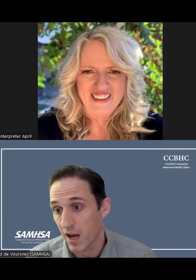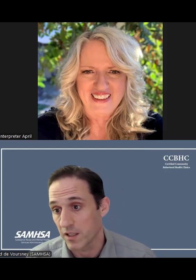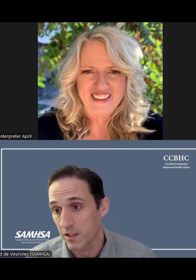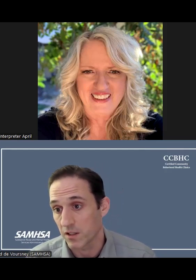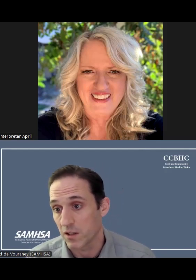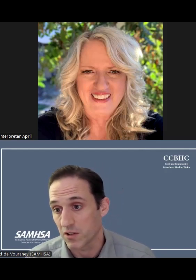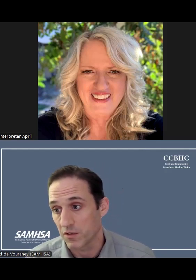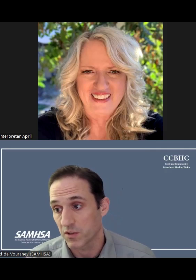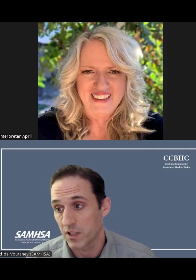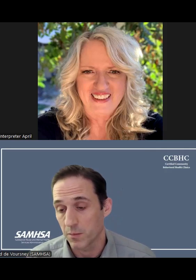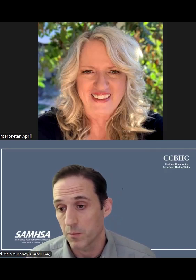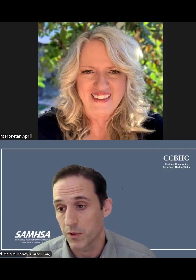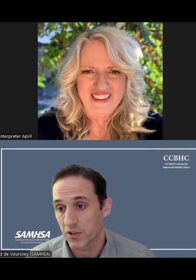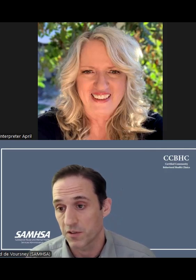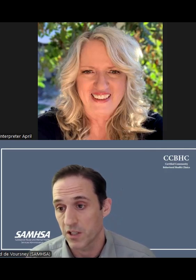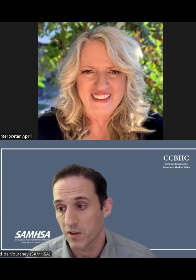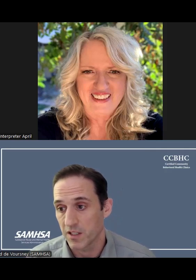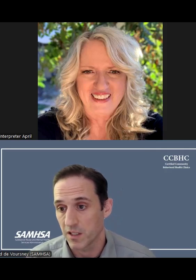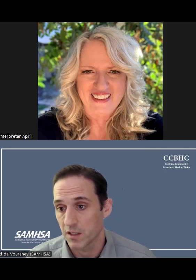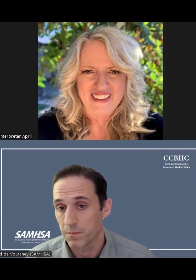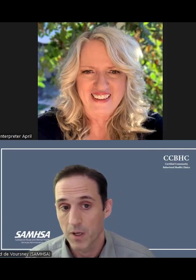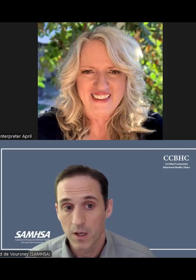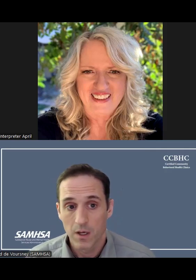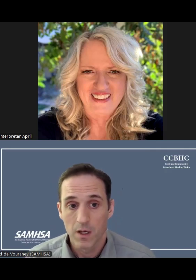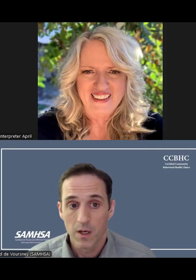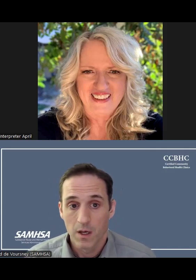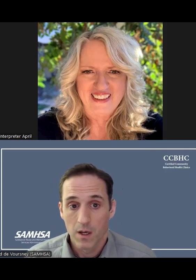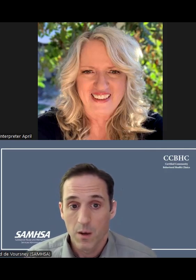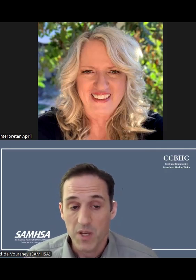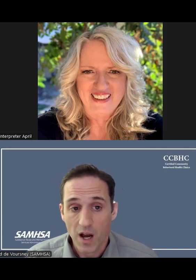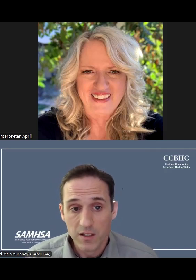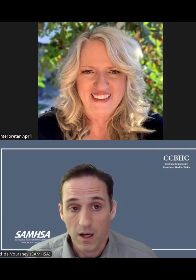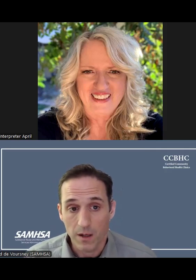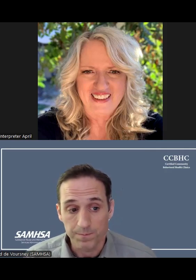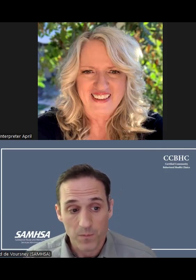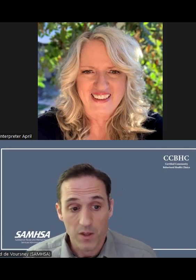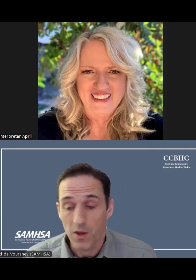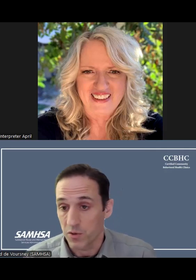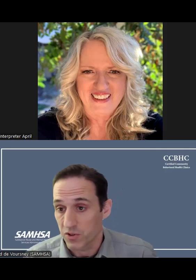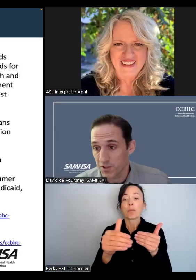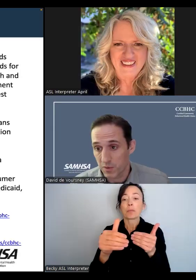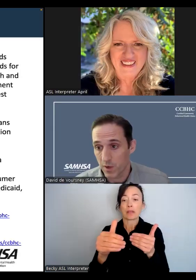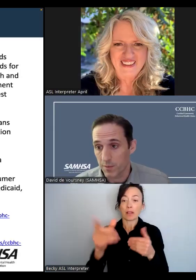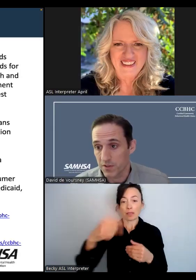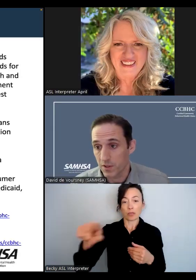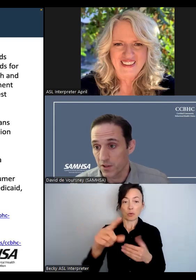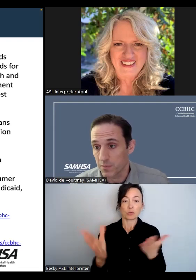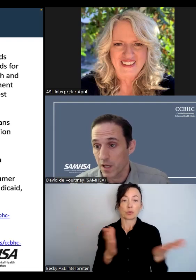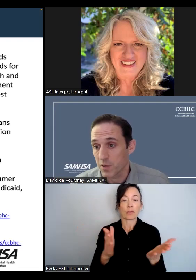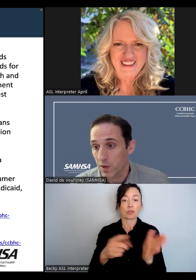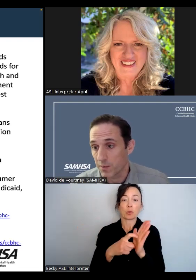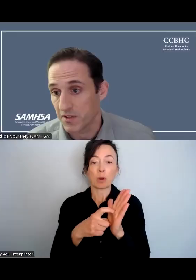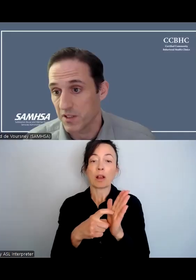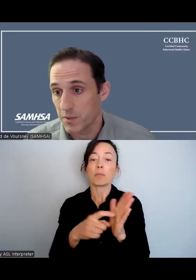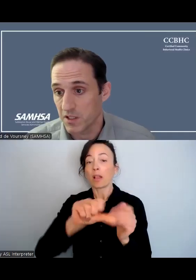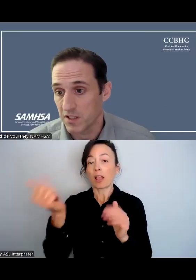is defined in the certification criteria. Beyond those service requirements, there's many